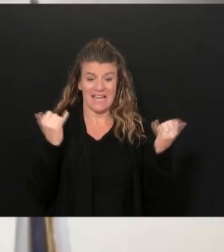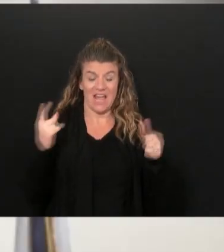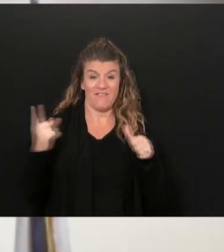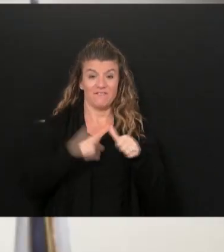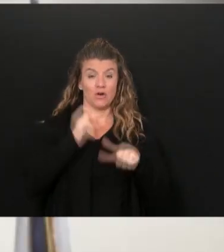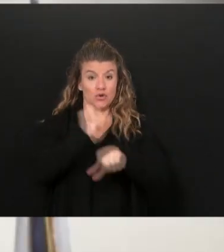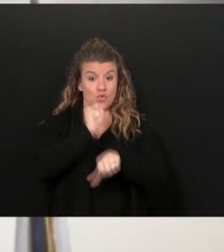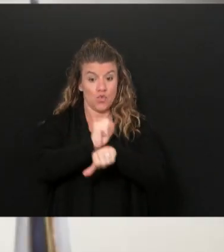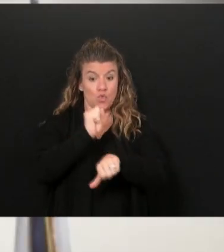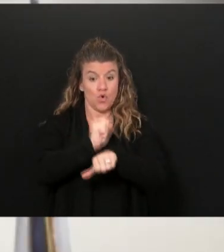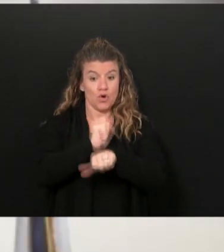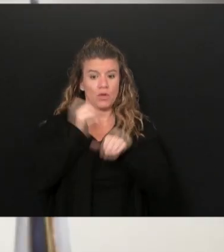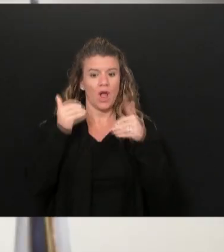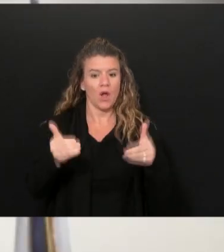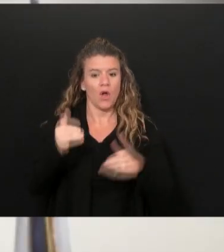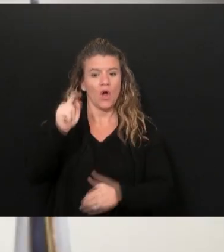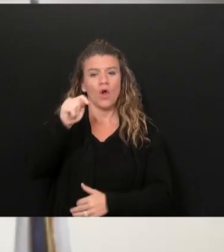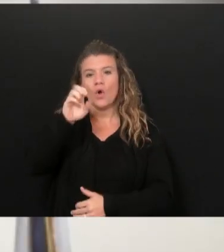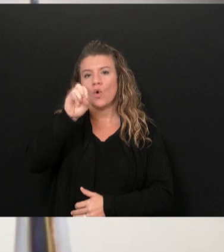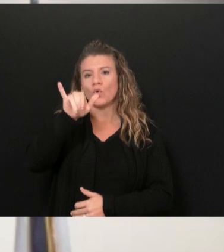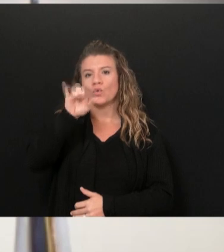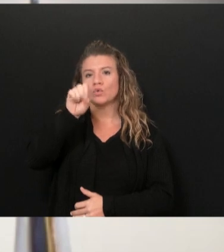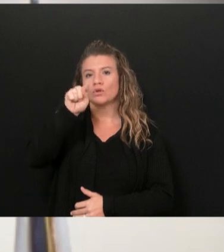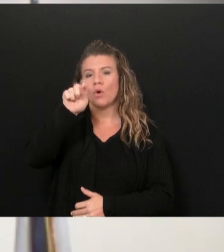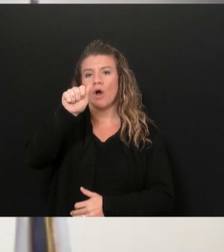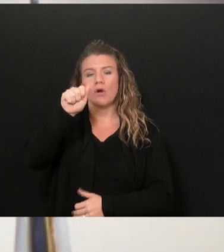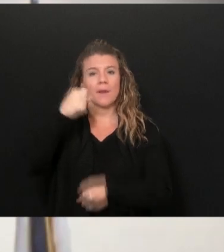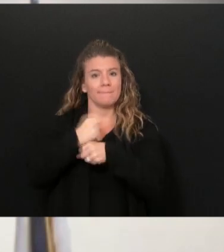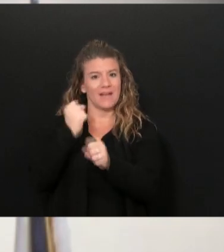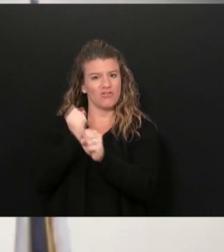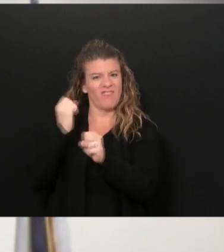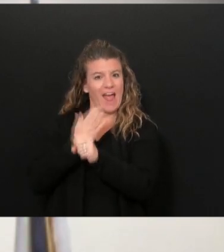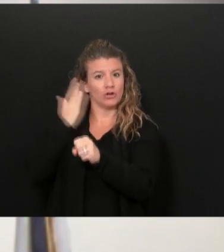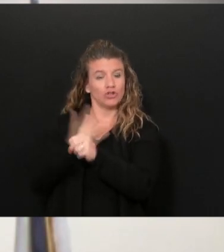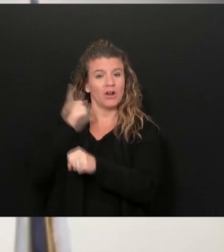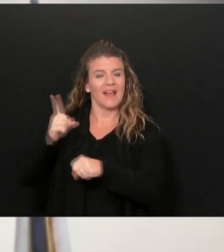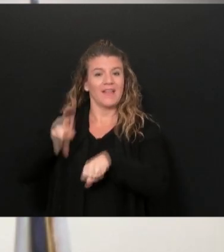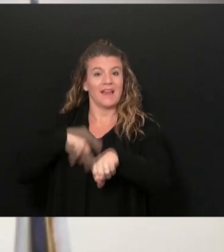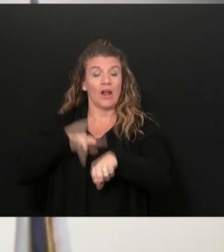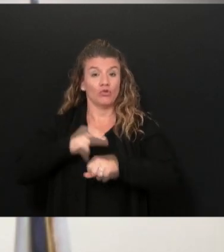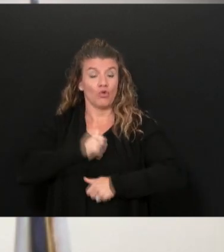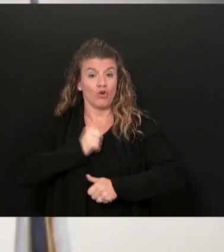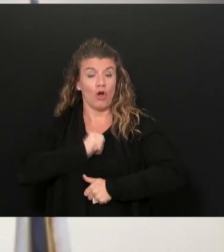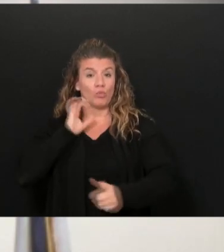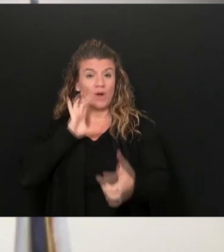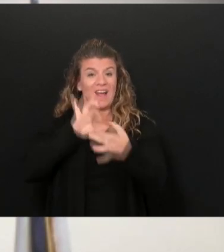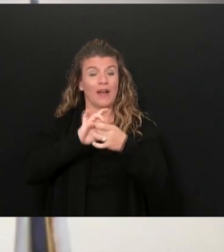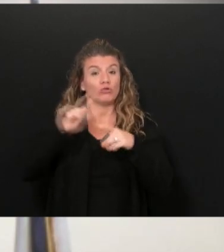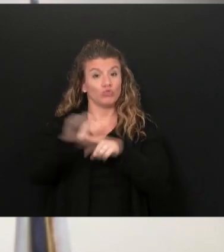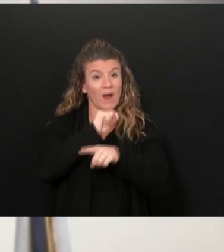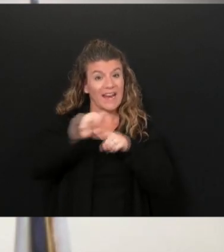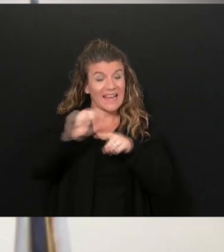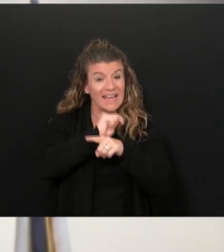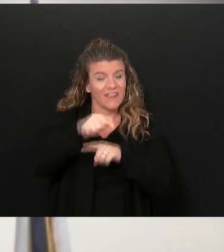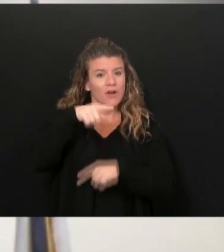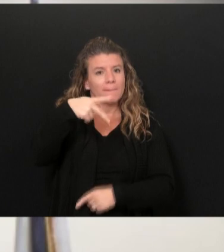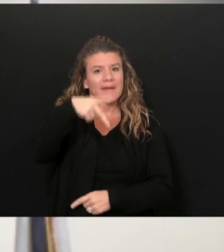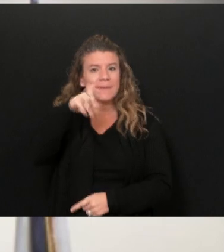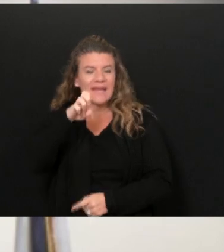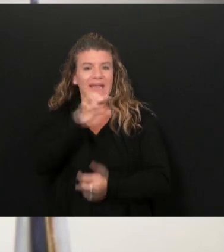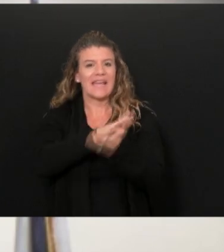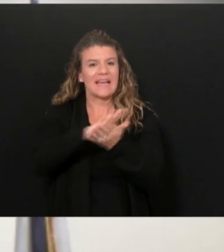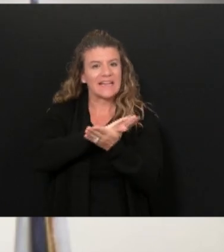on today with Toyota Manufacturing and the National Guard related to training for PPE,